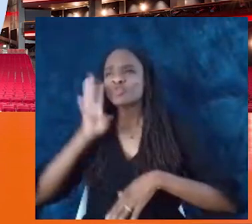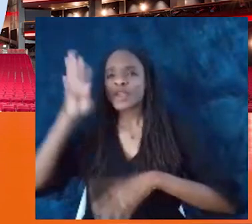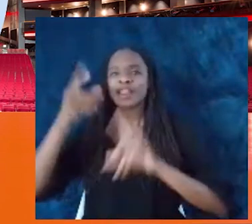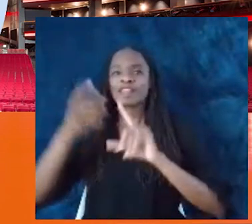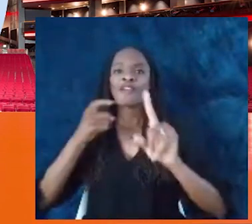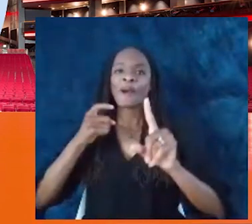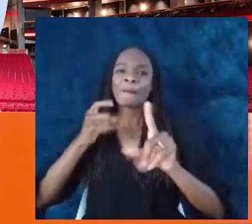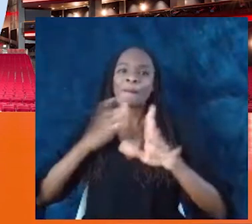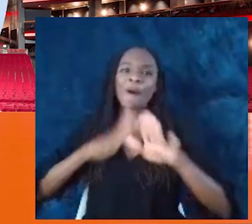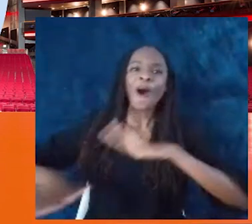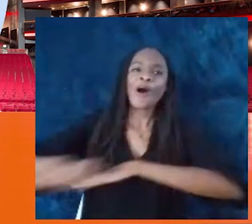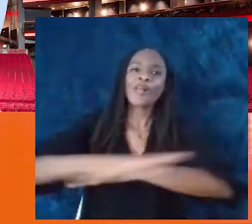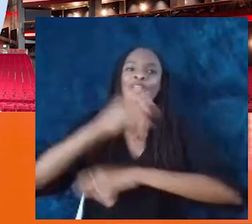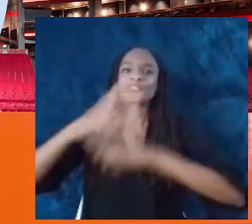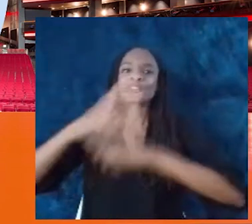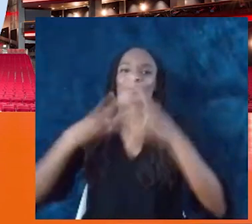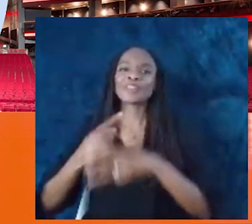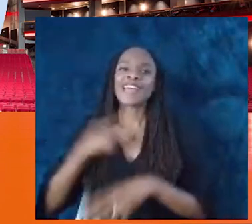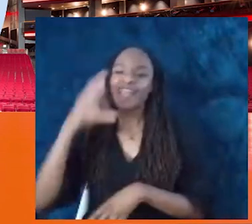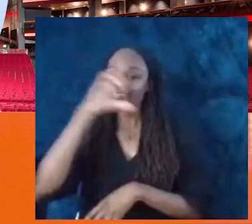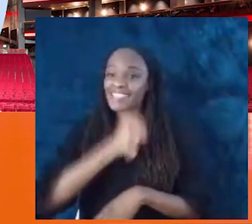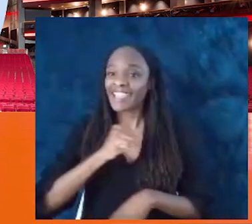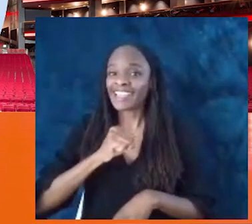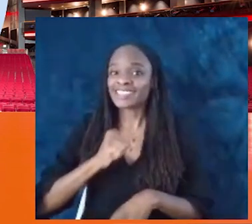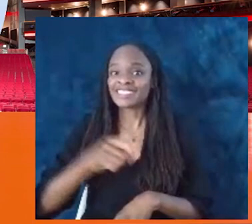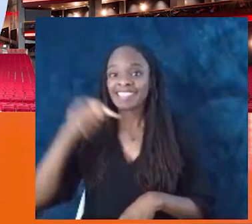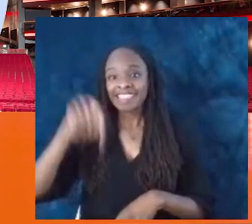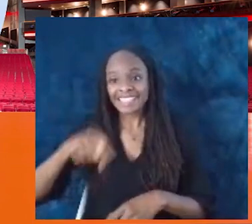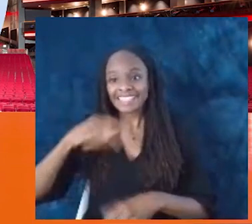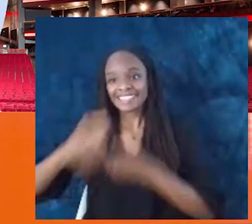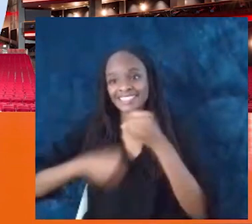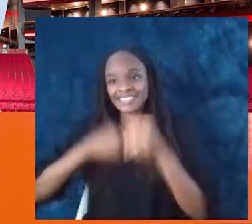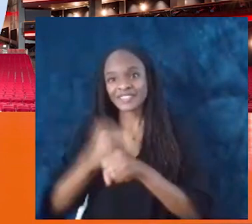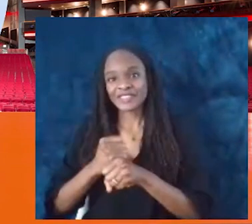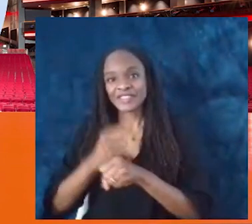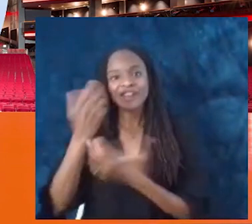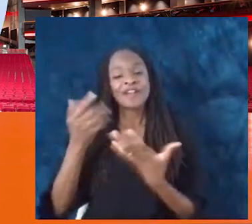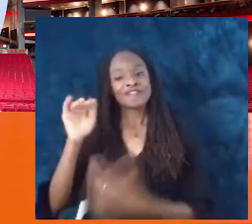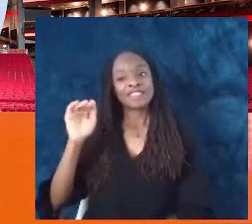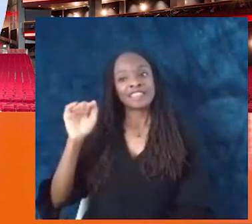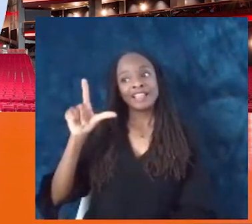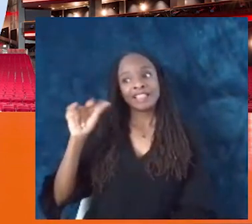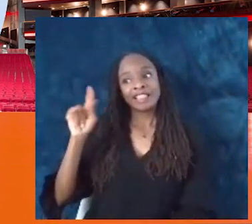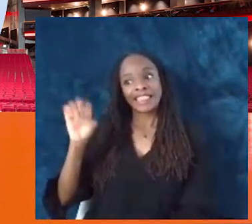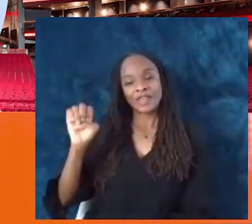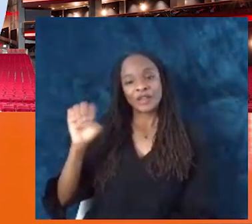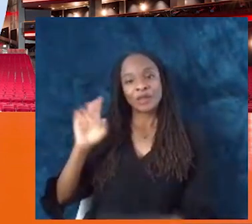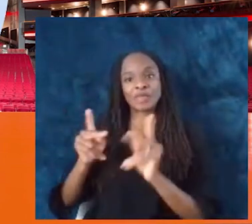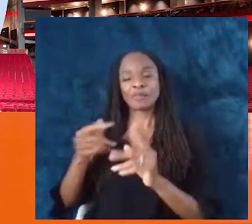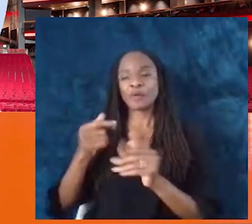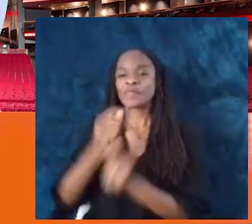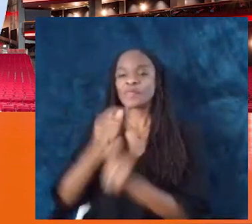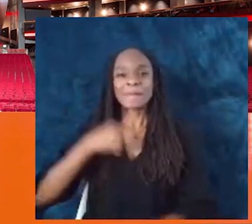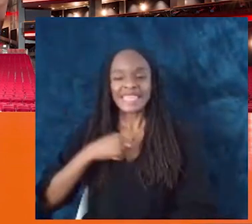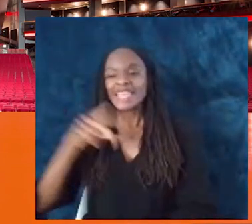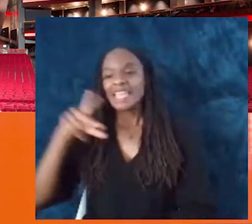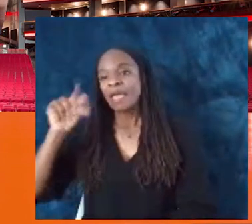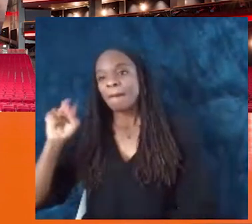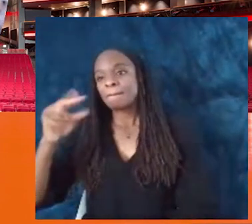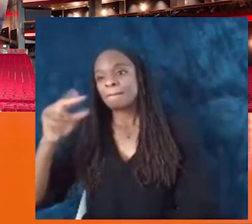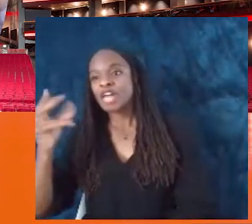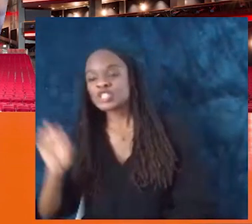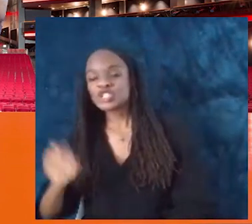world. I guess in some senses, we could say this is the year of the little people, between me and Pancho and